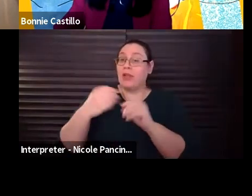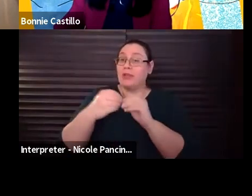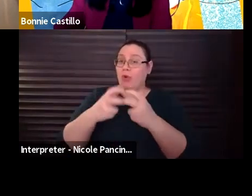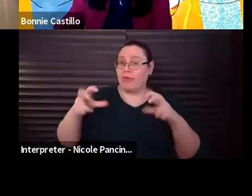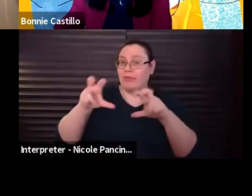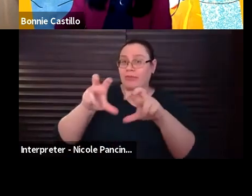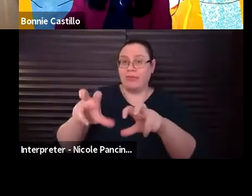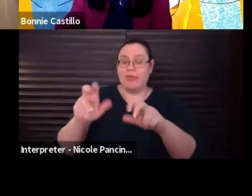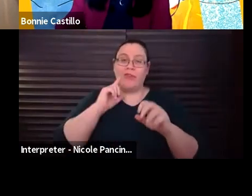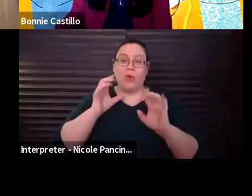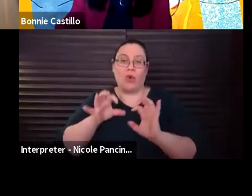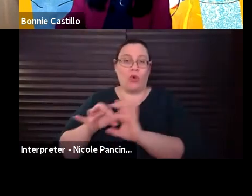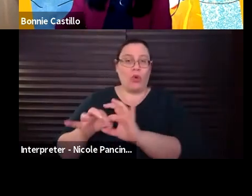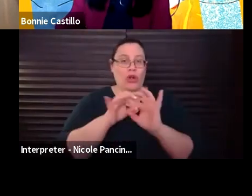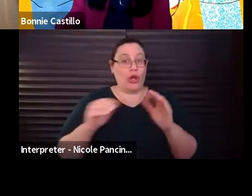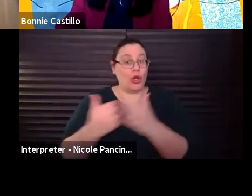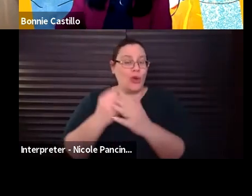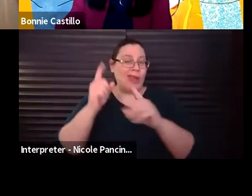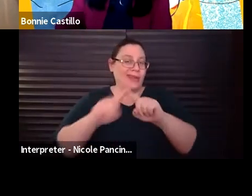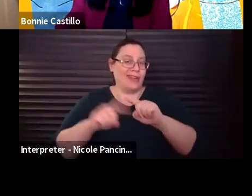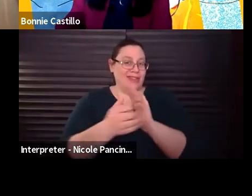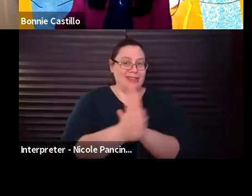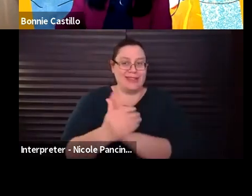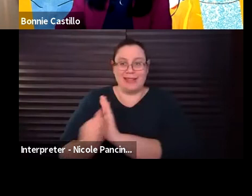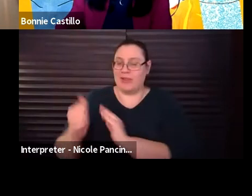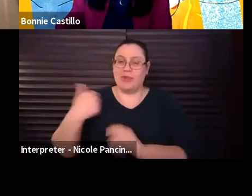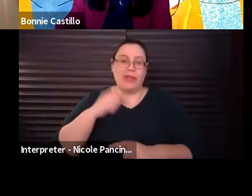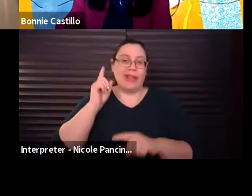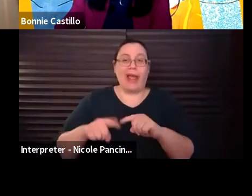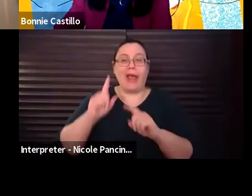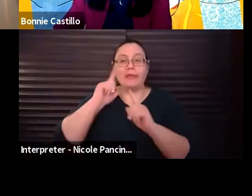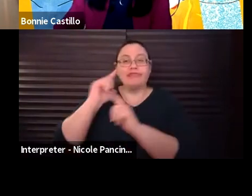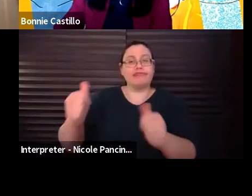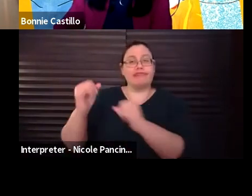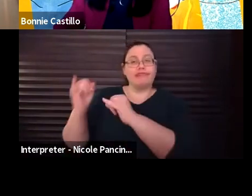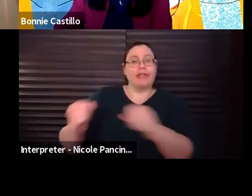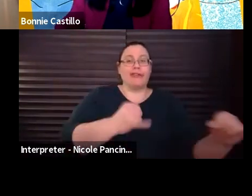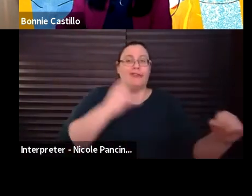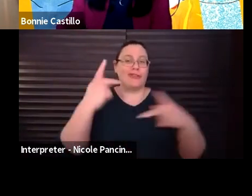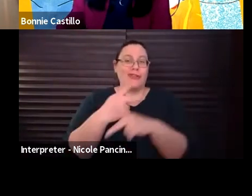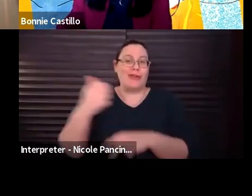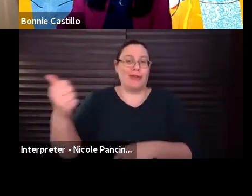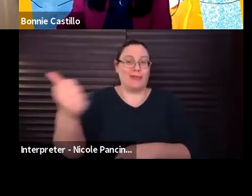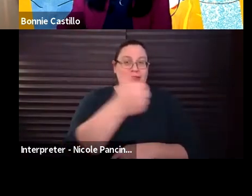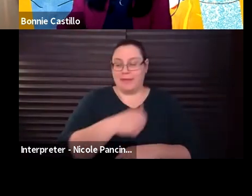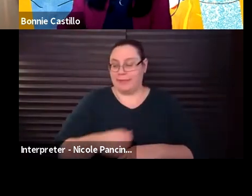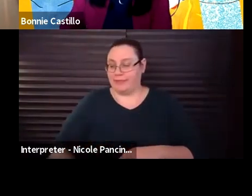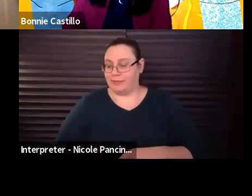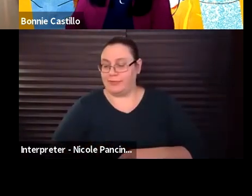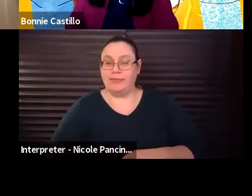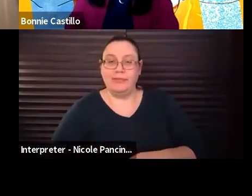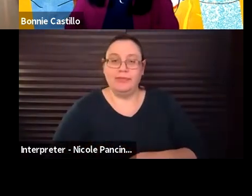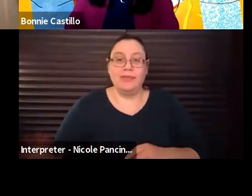in coordinating new and different skills. We can't just leave it to individuals to figure this out on their own. Our